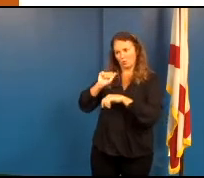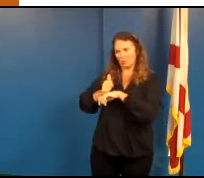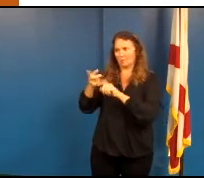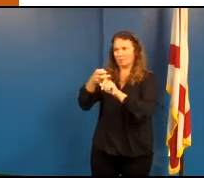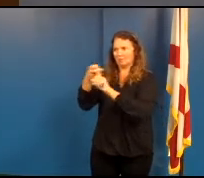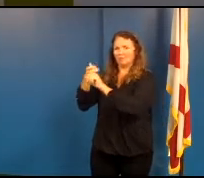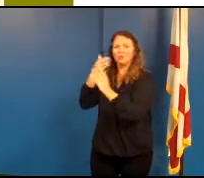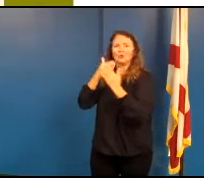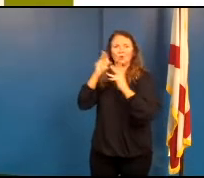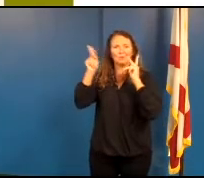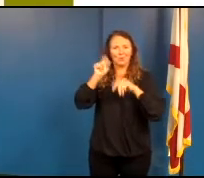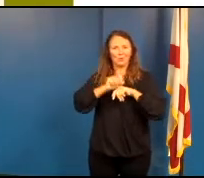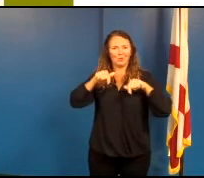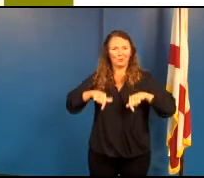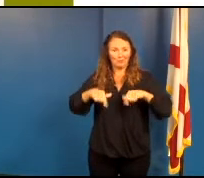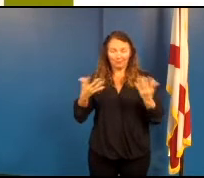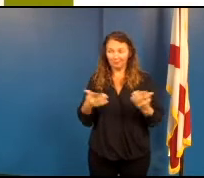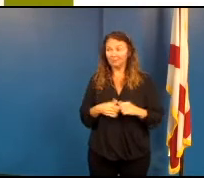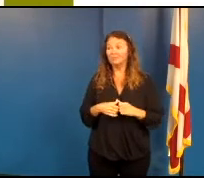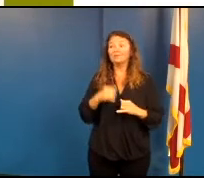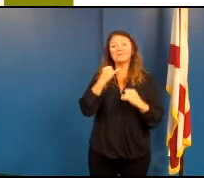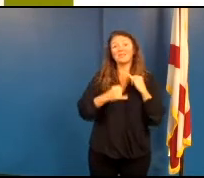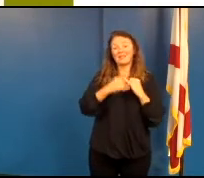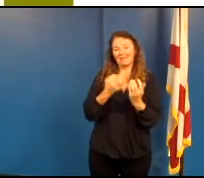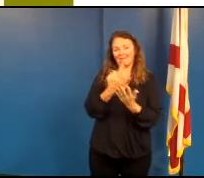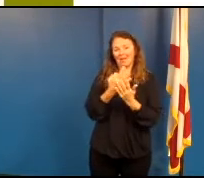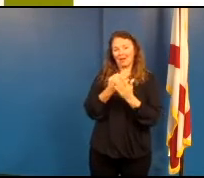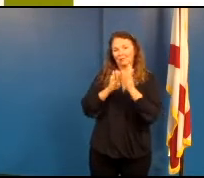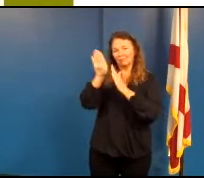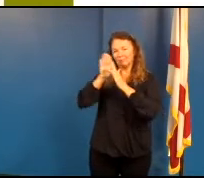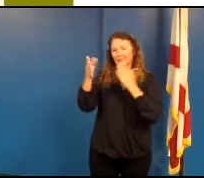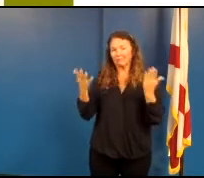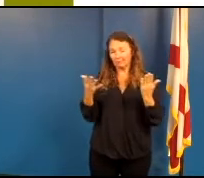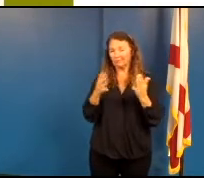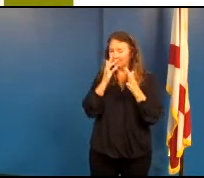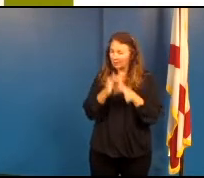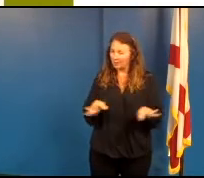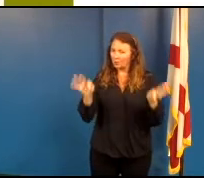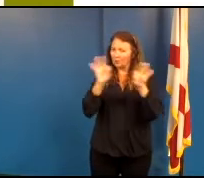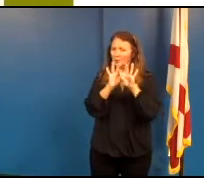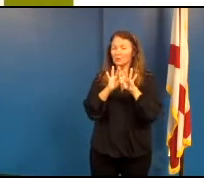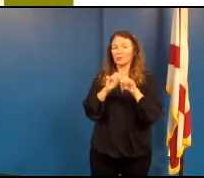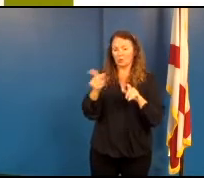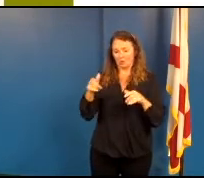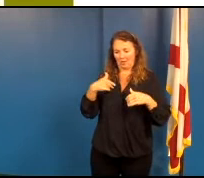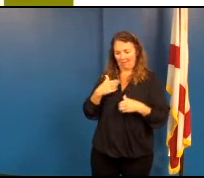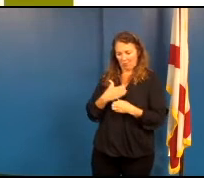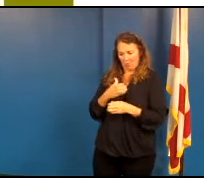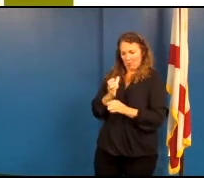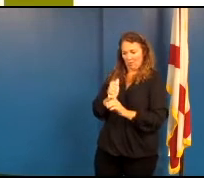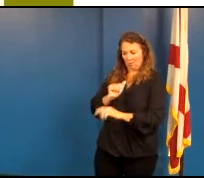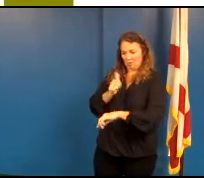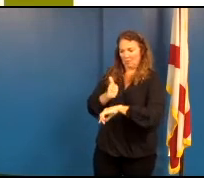then the last one is financial vitality. Incredibly important. Creating one of the